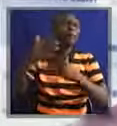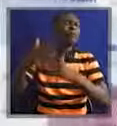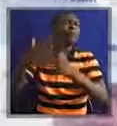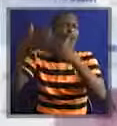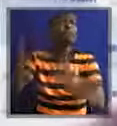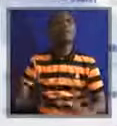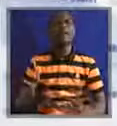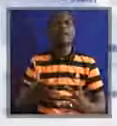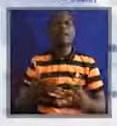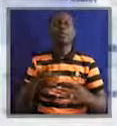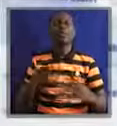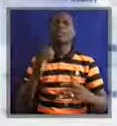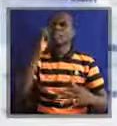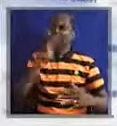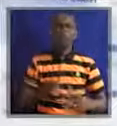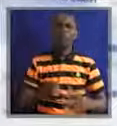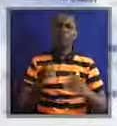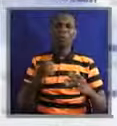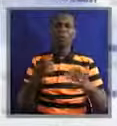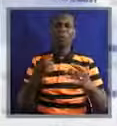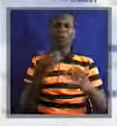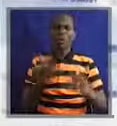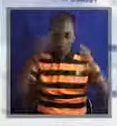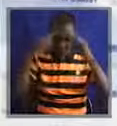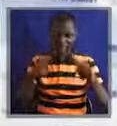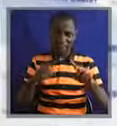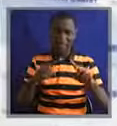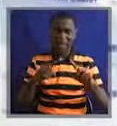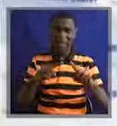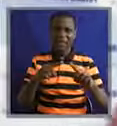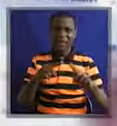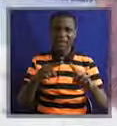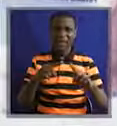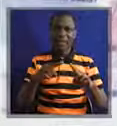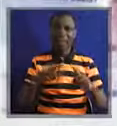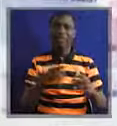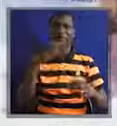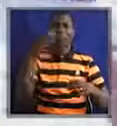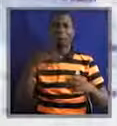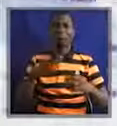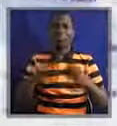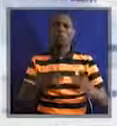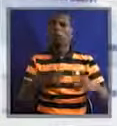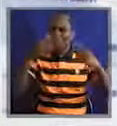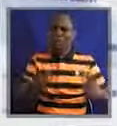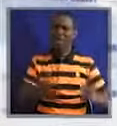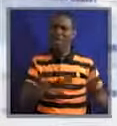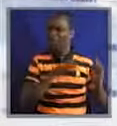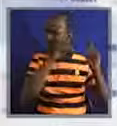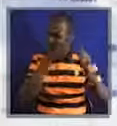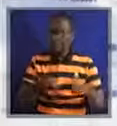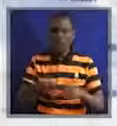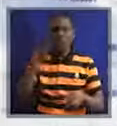ah akofa problem bi e dia ba ba to wabusua a otimu mu na e frisa emresante no